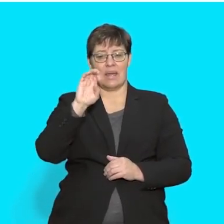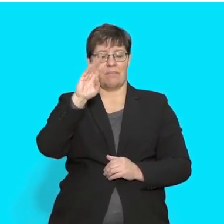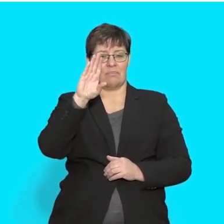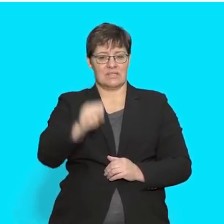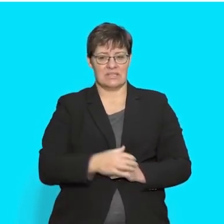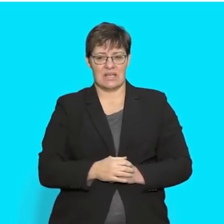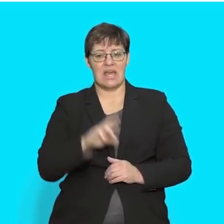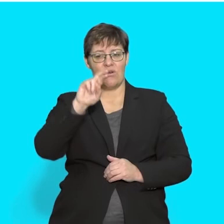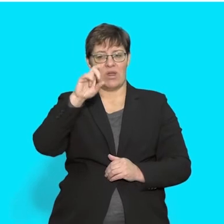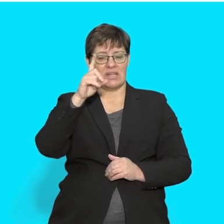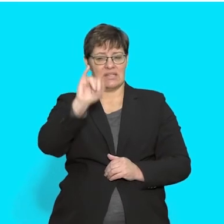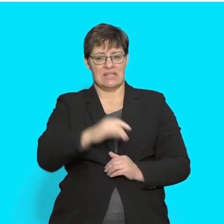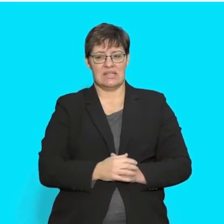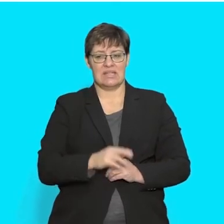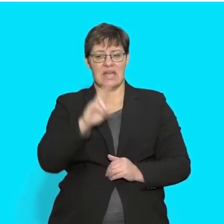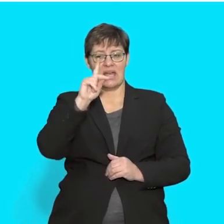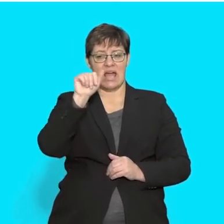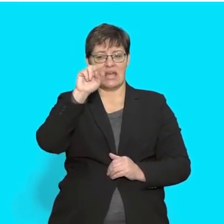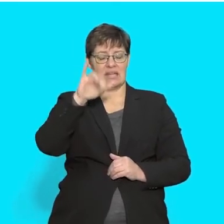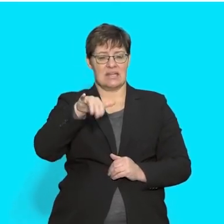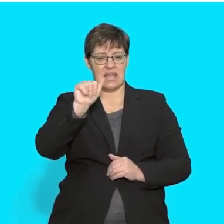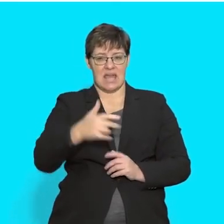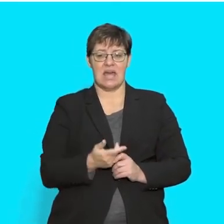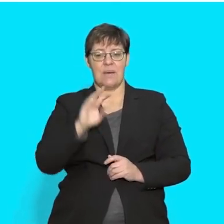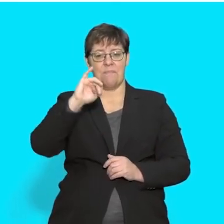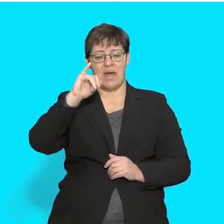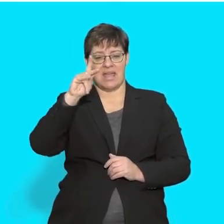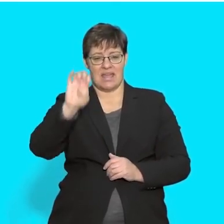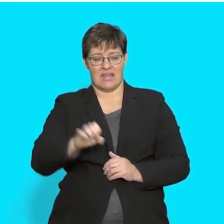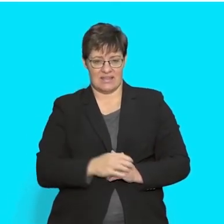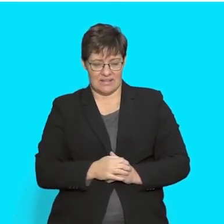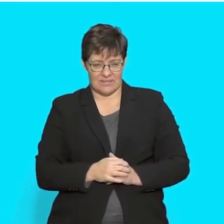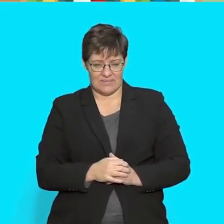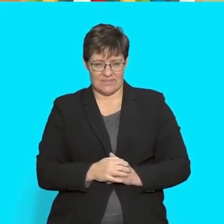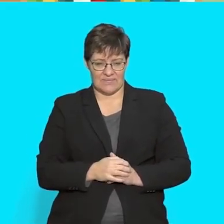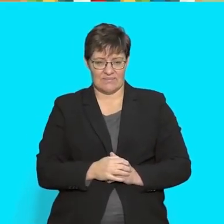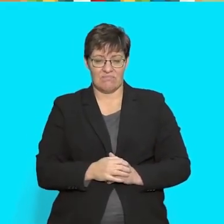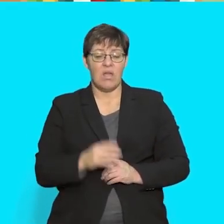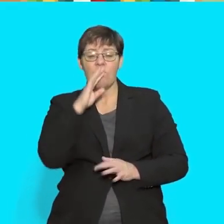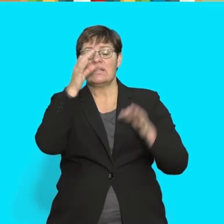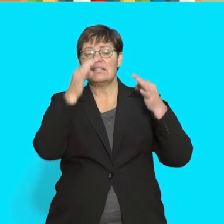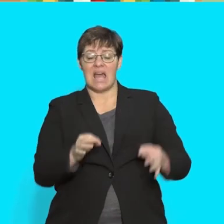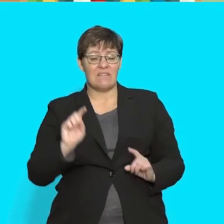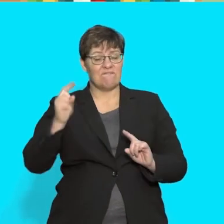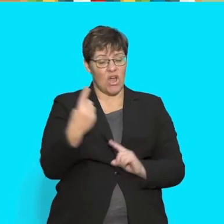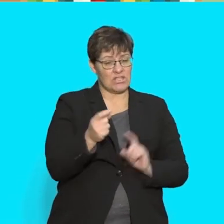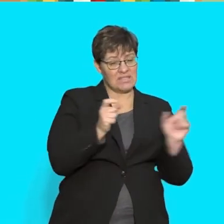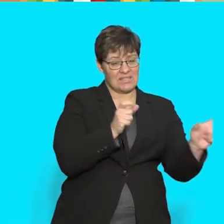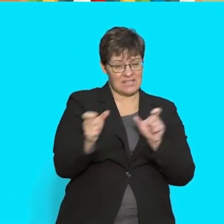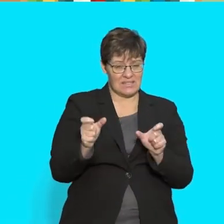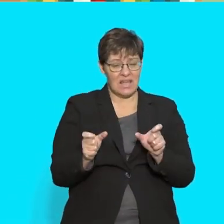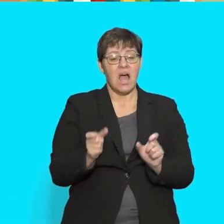Reedy, Kanya, Mike. Let's decide which word comes first if we arrange